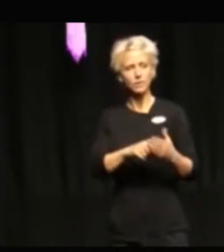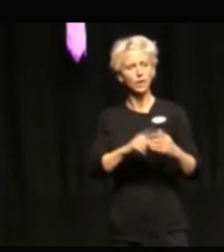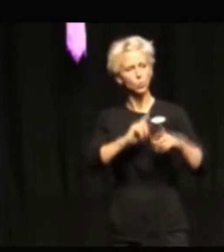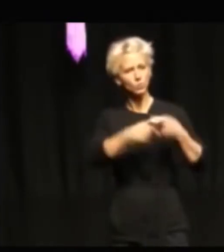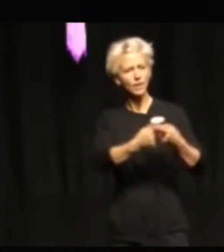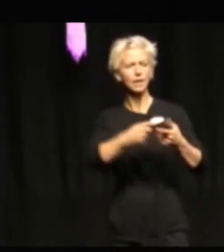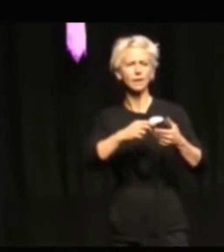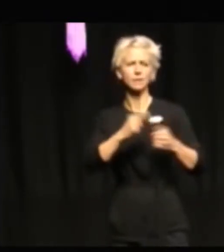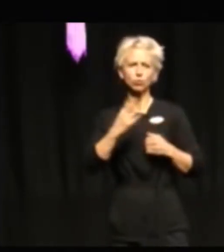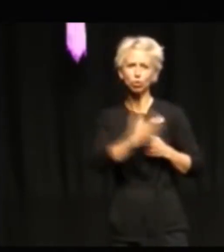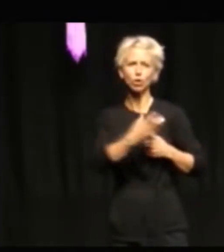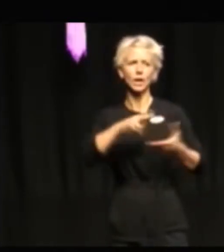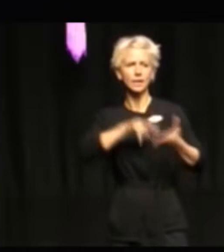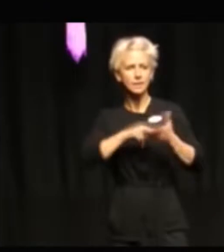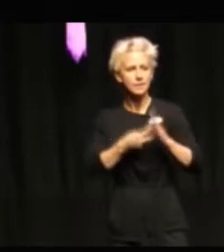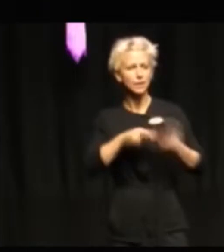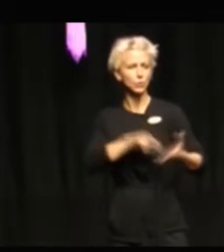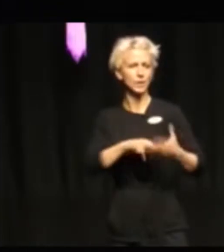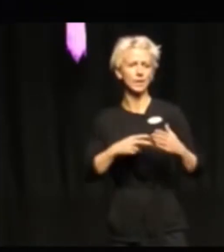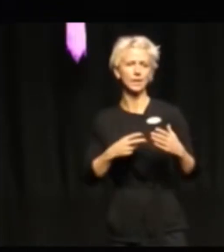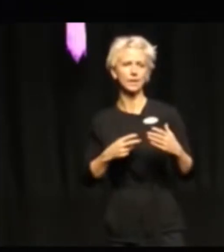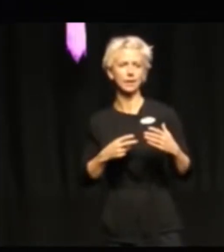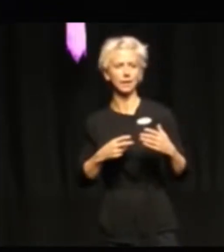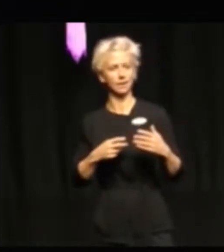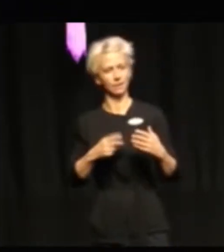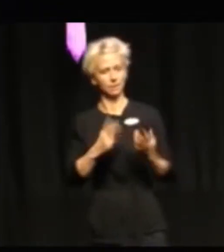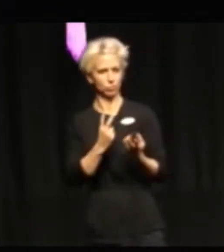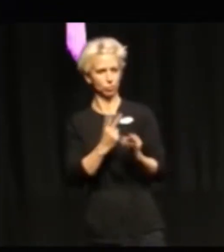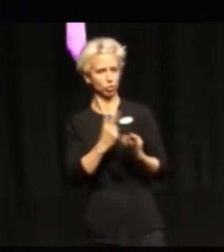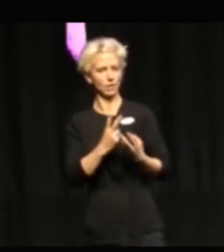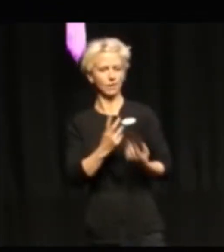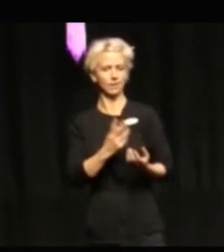strategies to hold states accountable